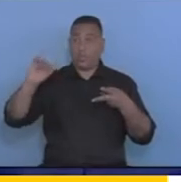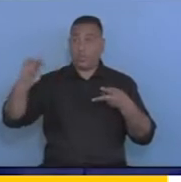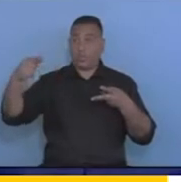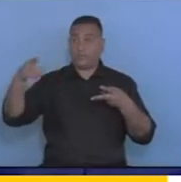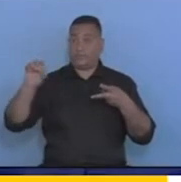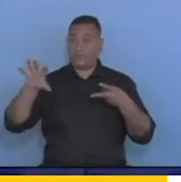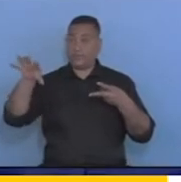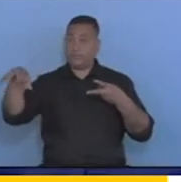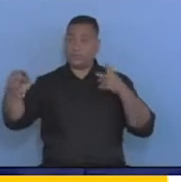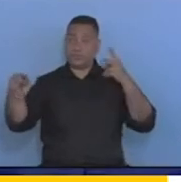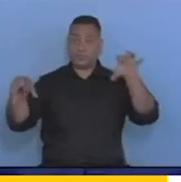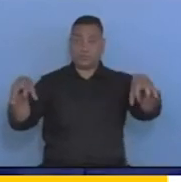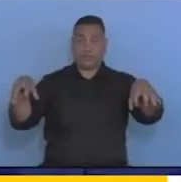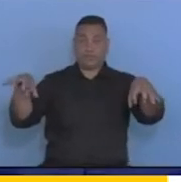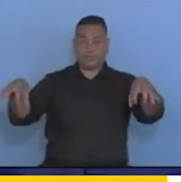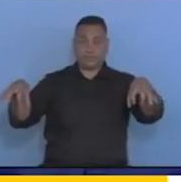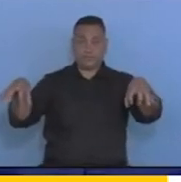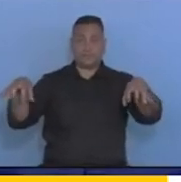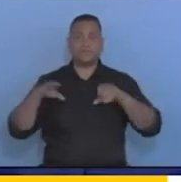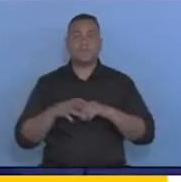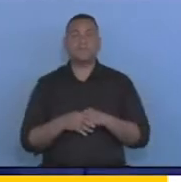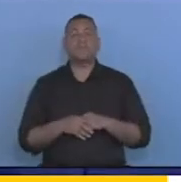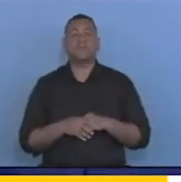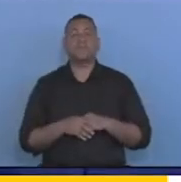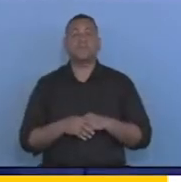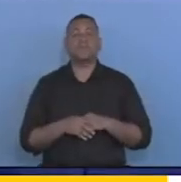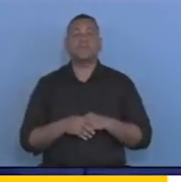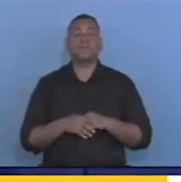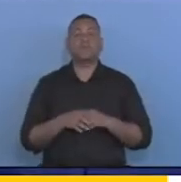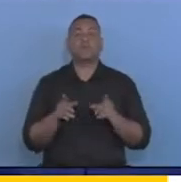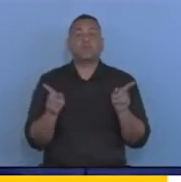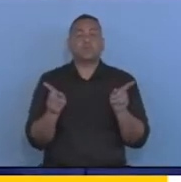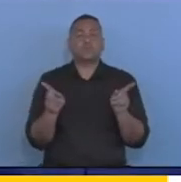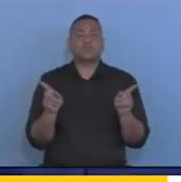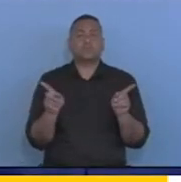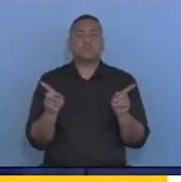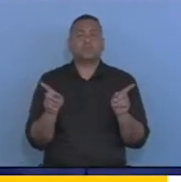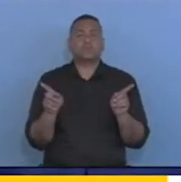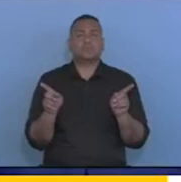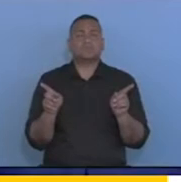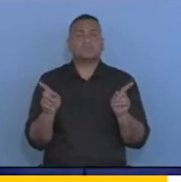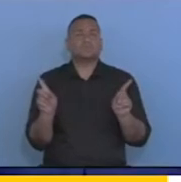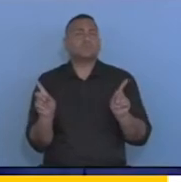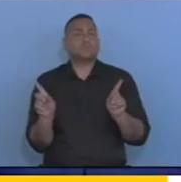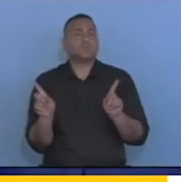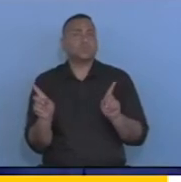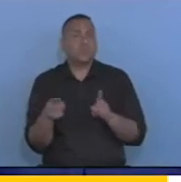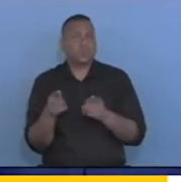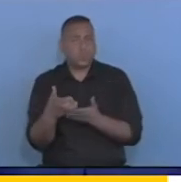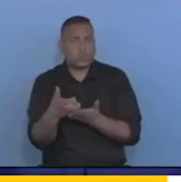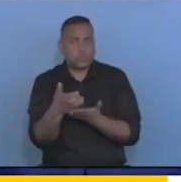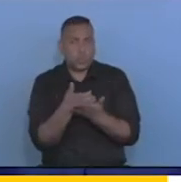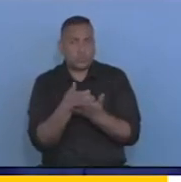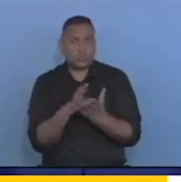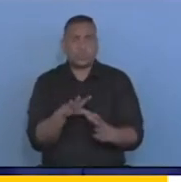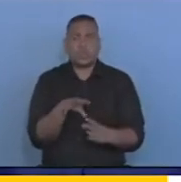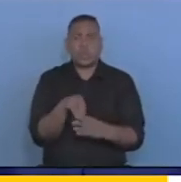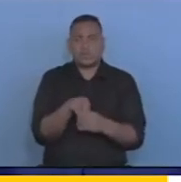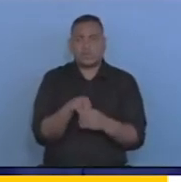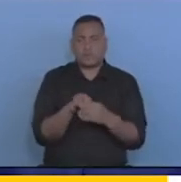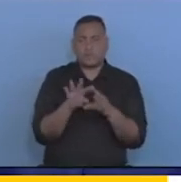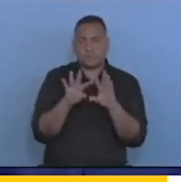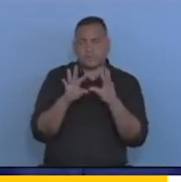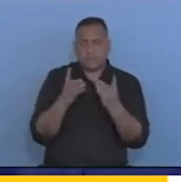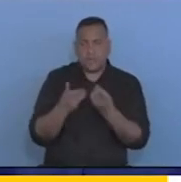then also included with that is small short courses on PLCs. So within the department is very dynamic training happening